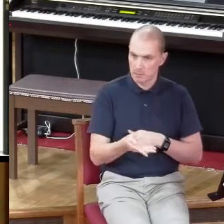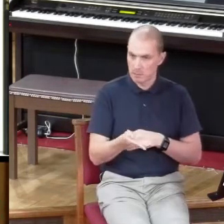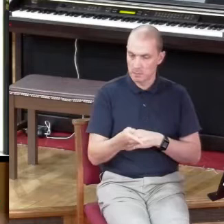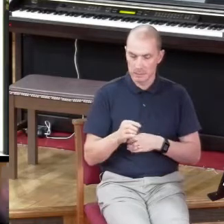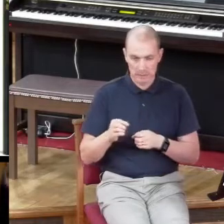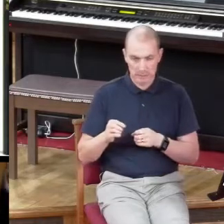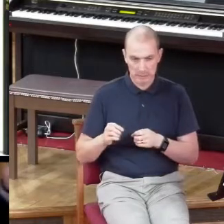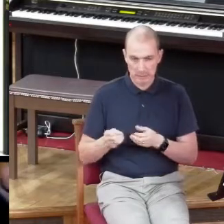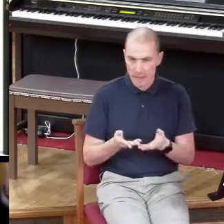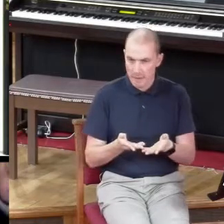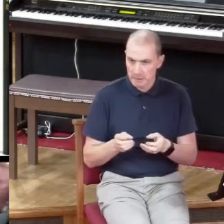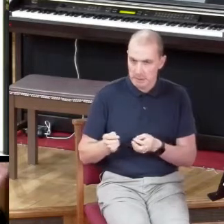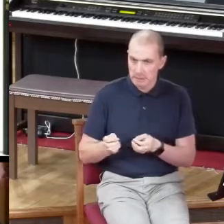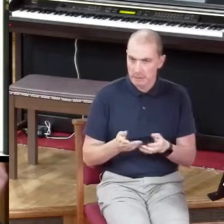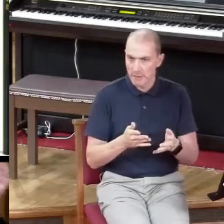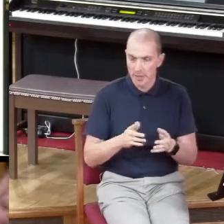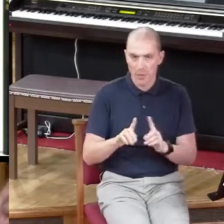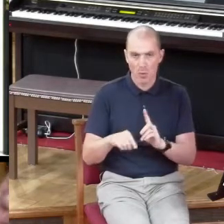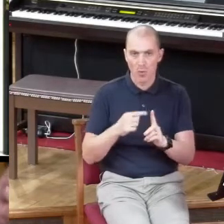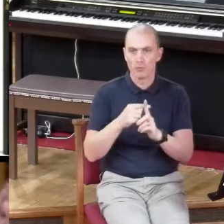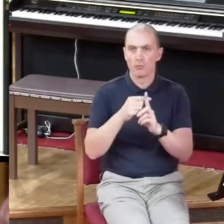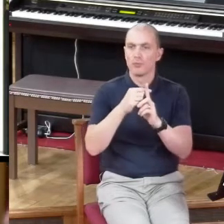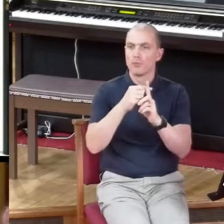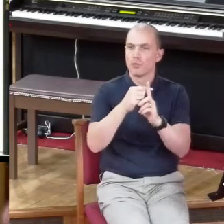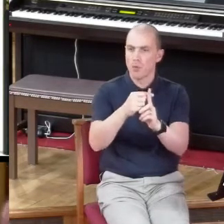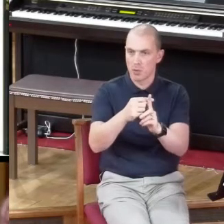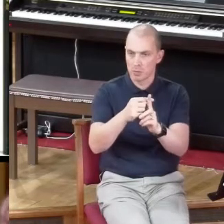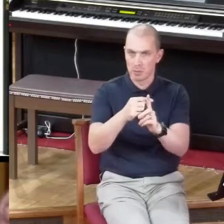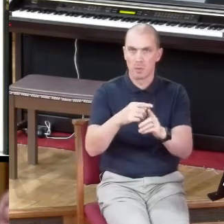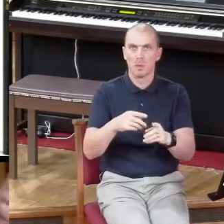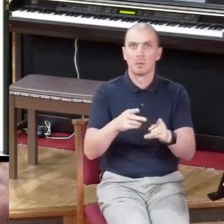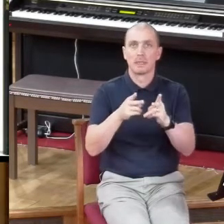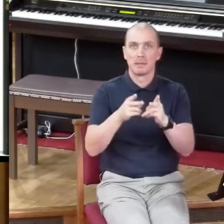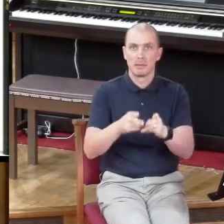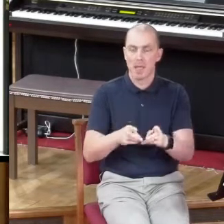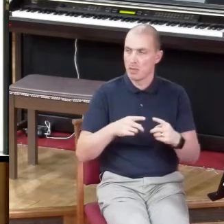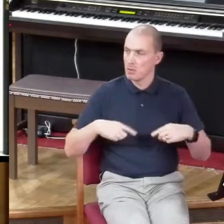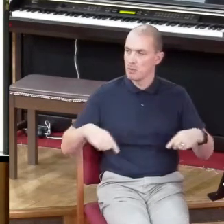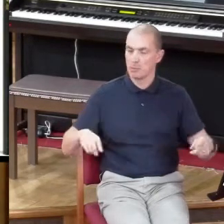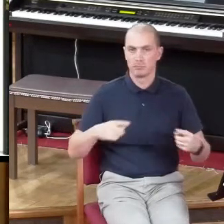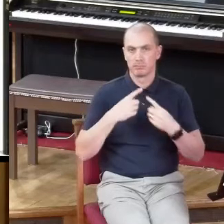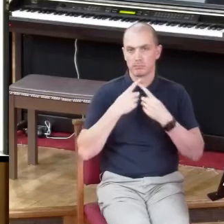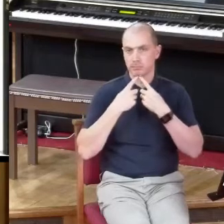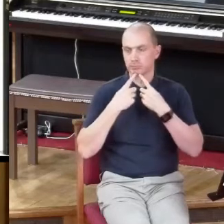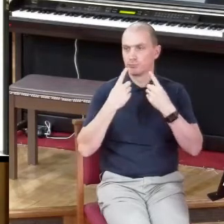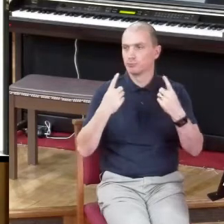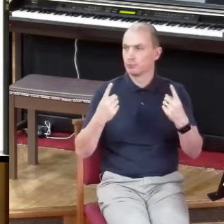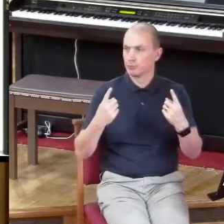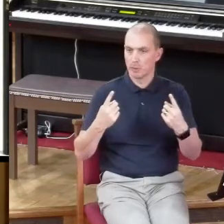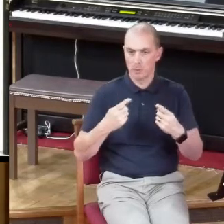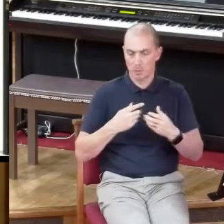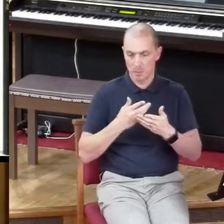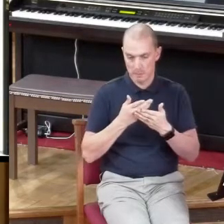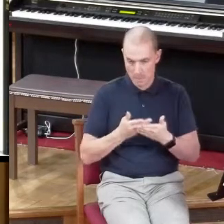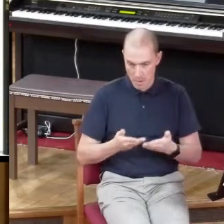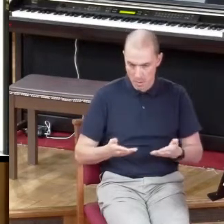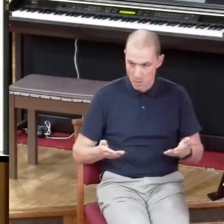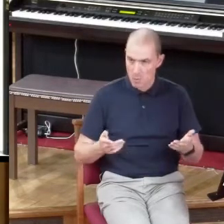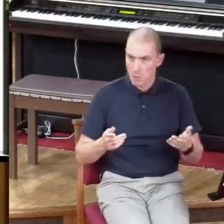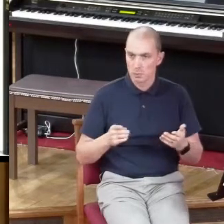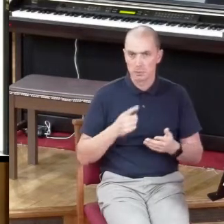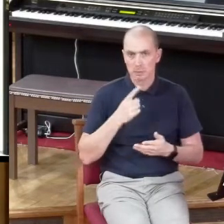being exalted after his death, after the cross, to the right hand of God, so that everyone bows and confesses that